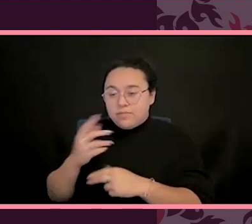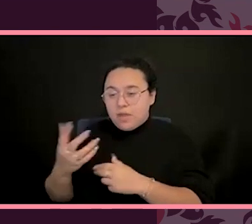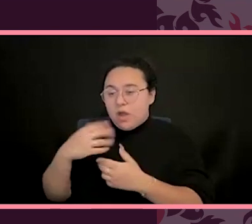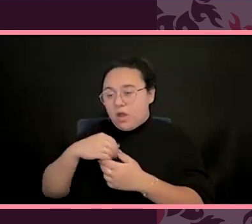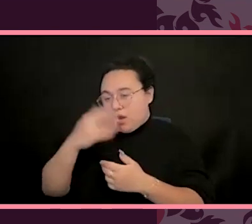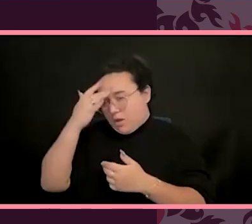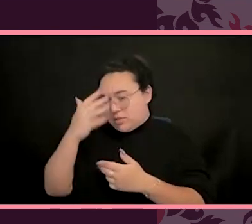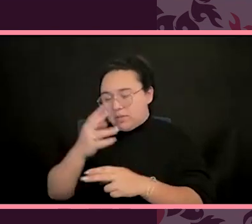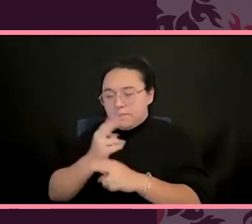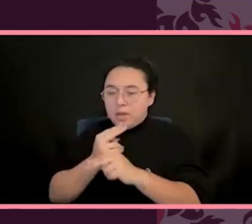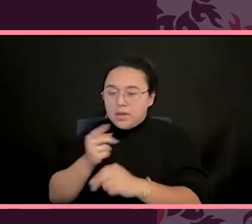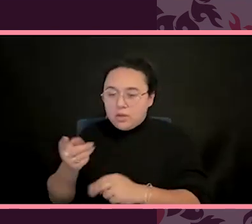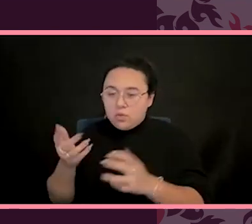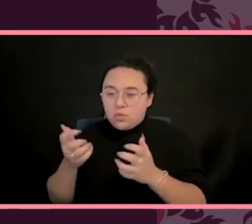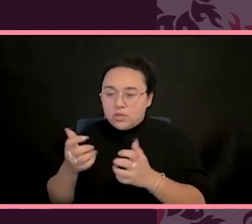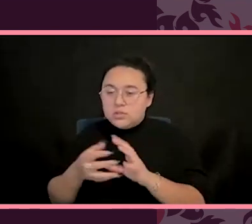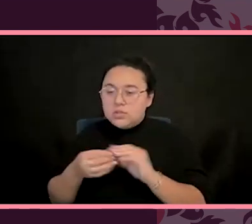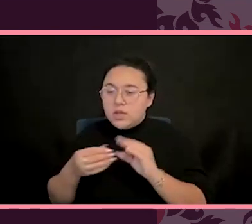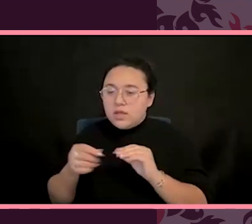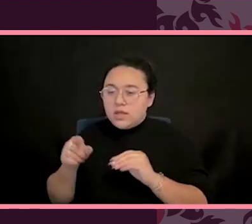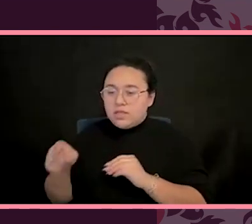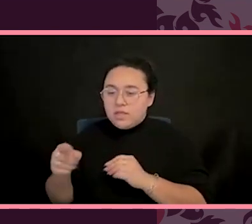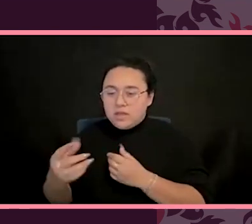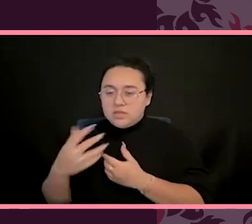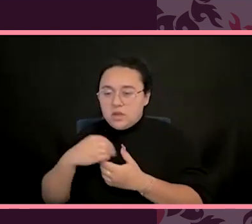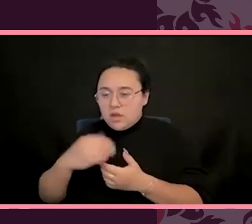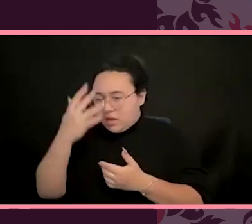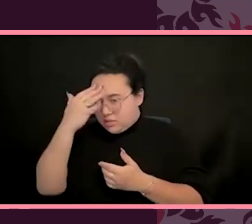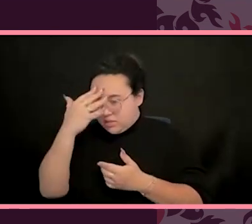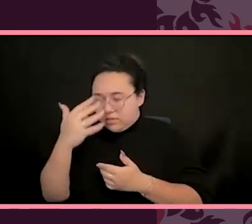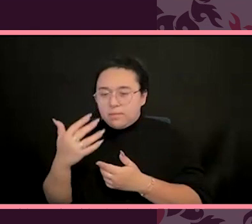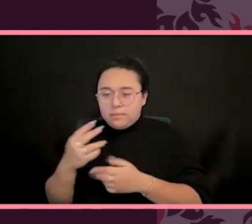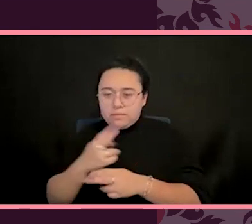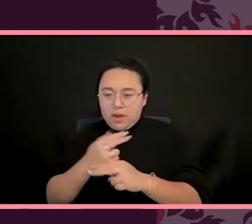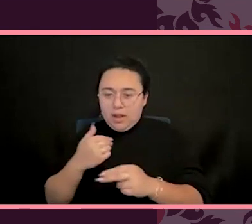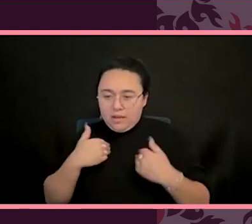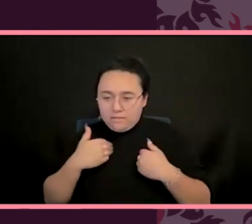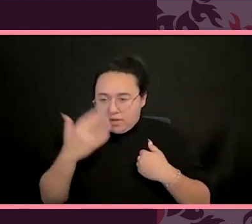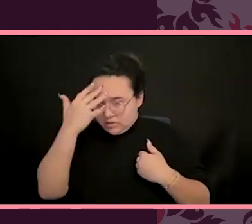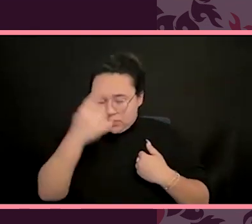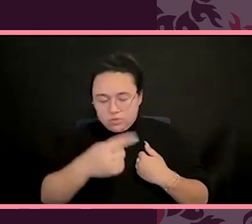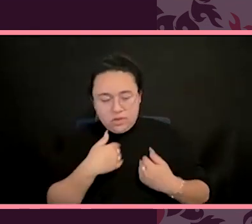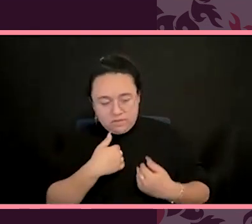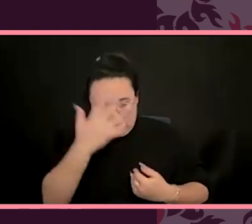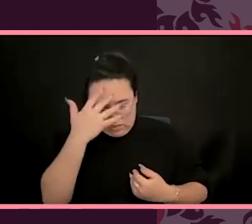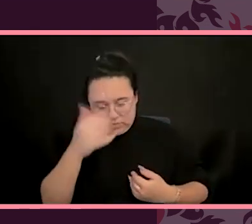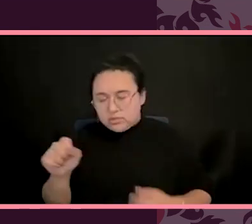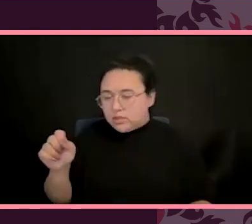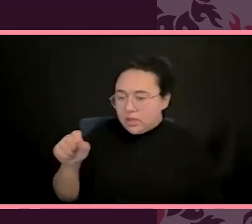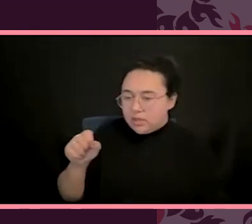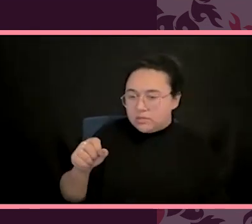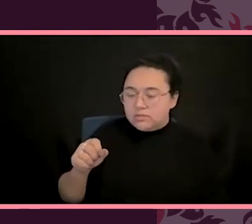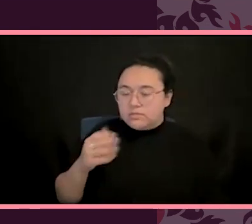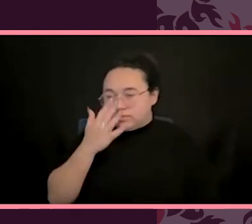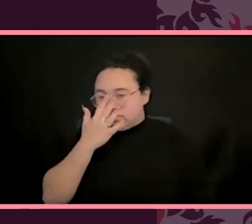bunny. So then he started saying, well, this is the autism bunny and I have autism and you have autism. And I said, yes. And he said,